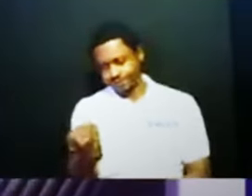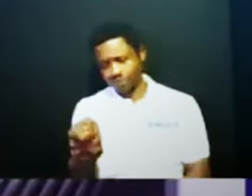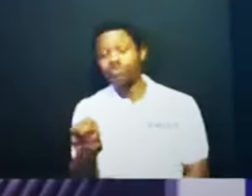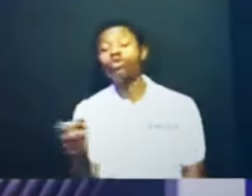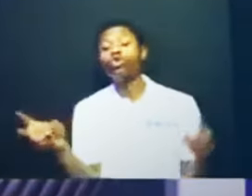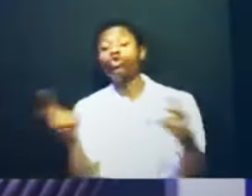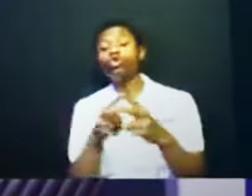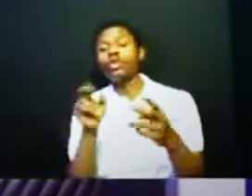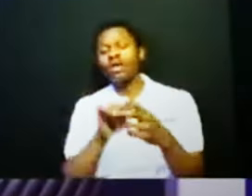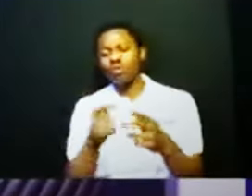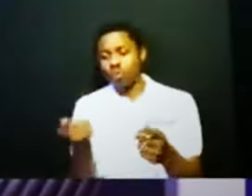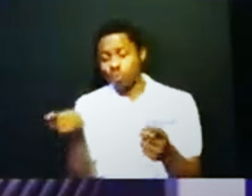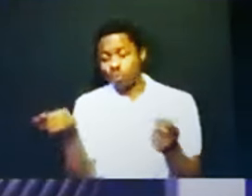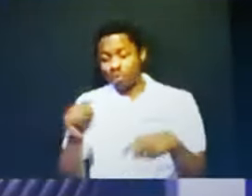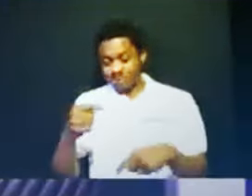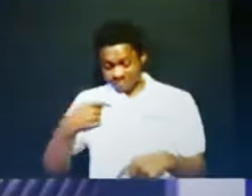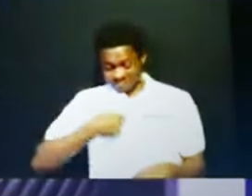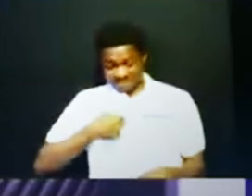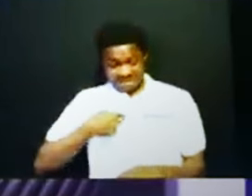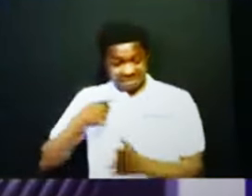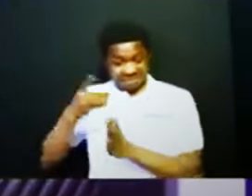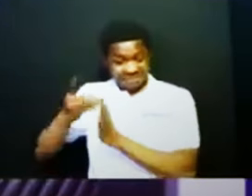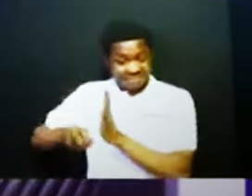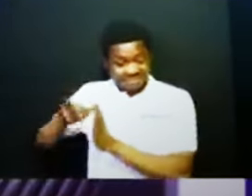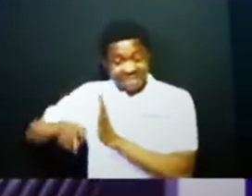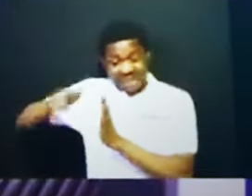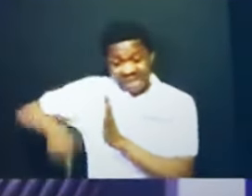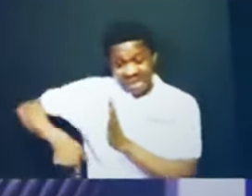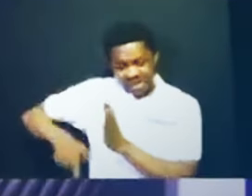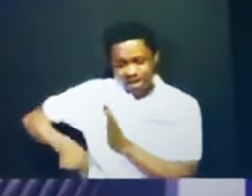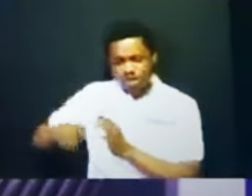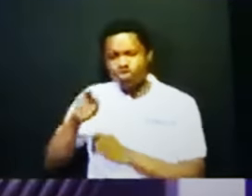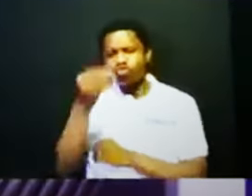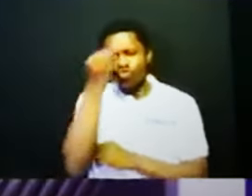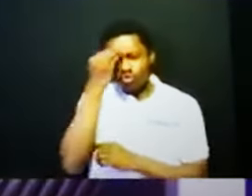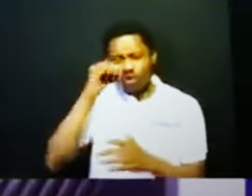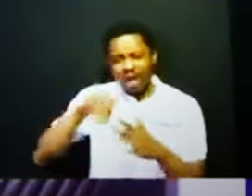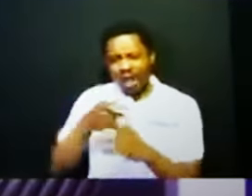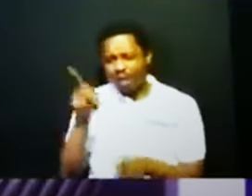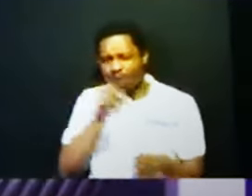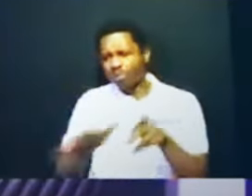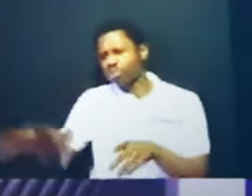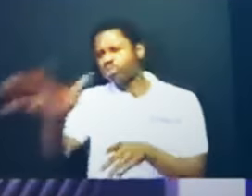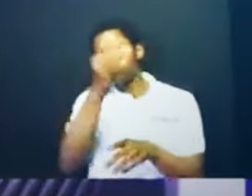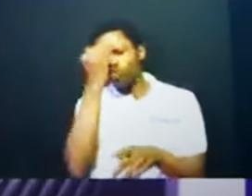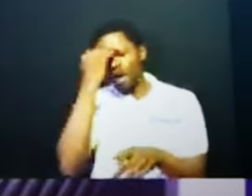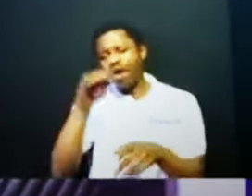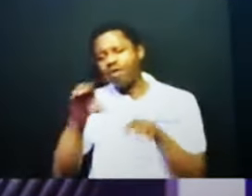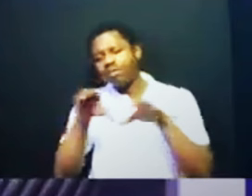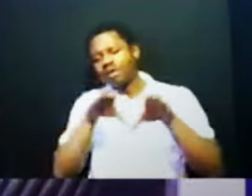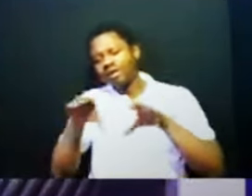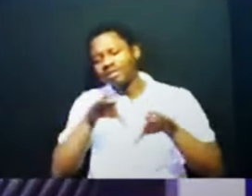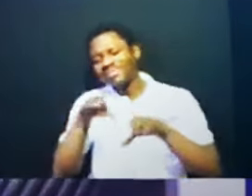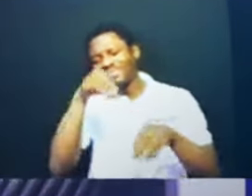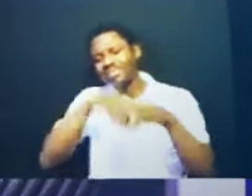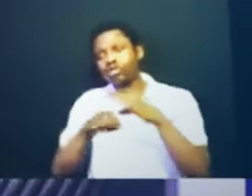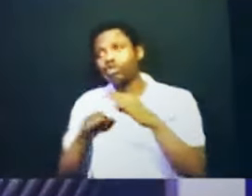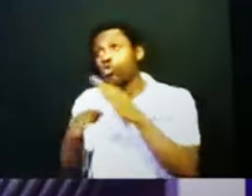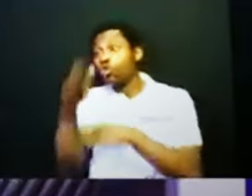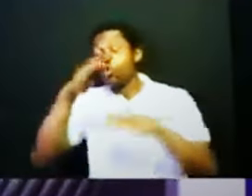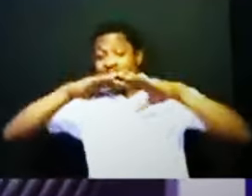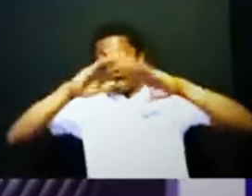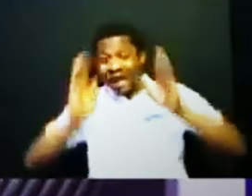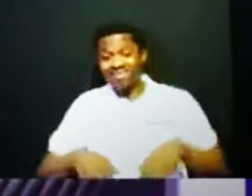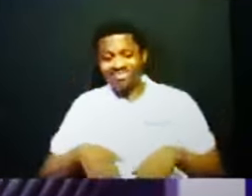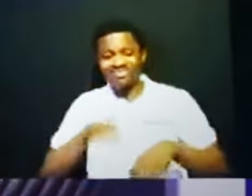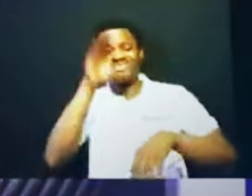will know how people ought to conduct themselves in God's household, which is the church of the